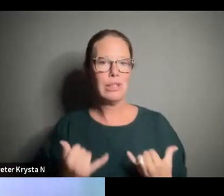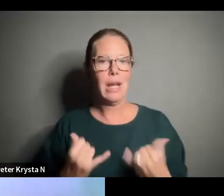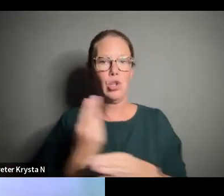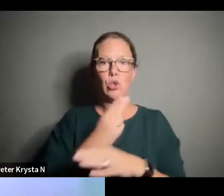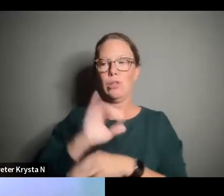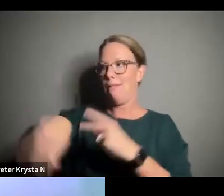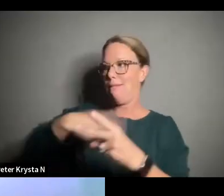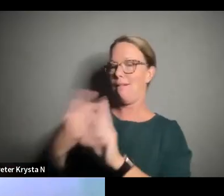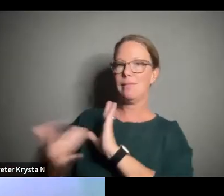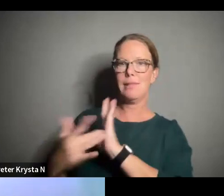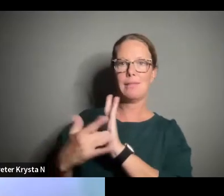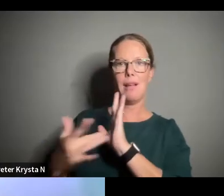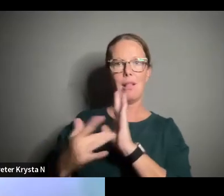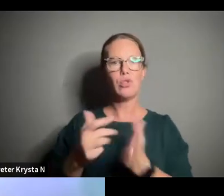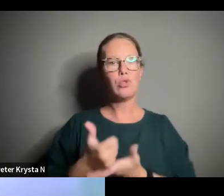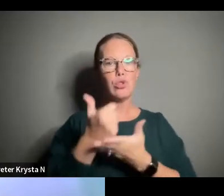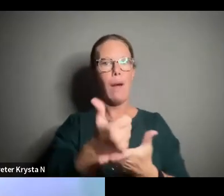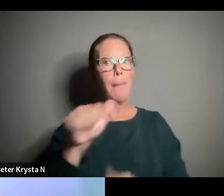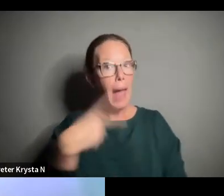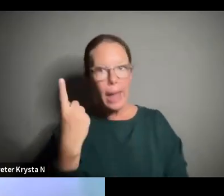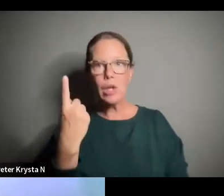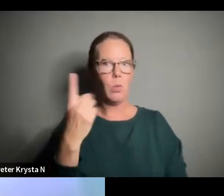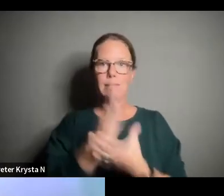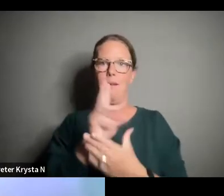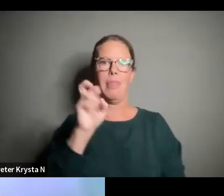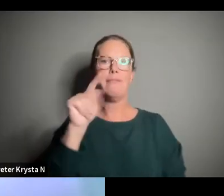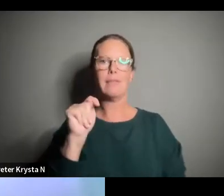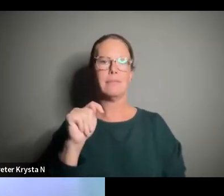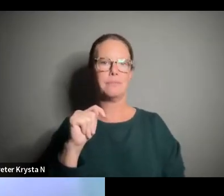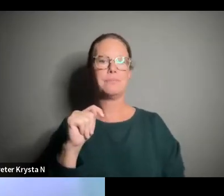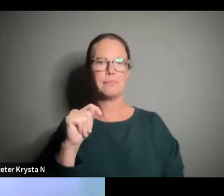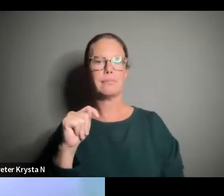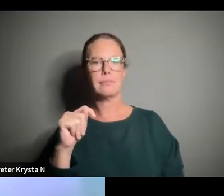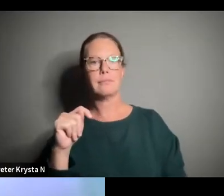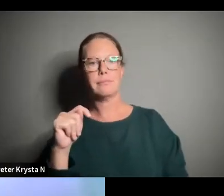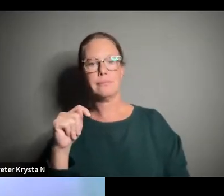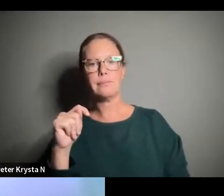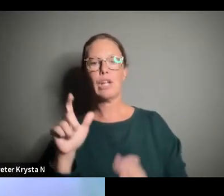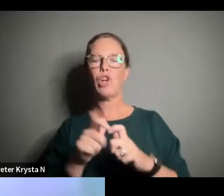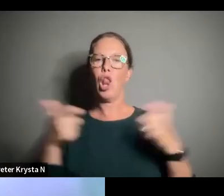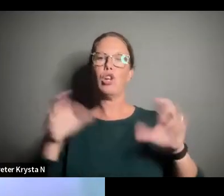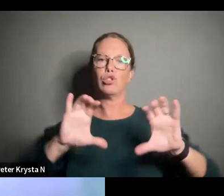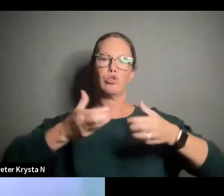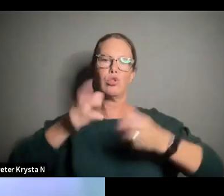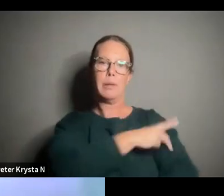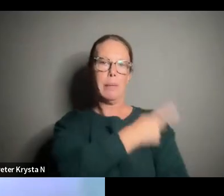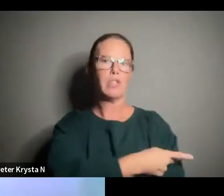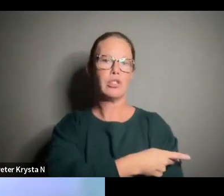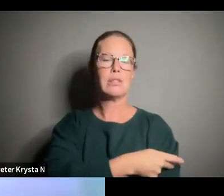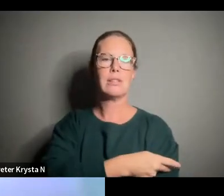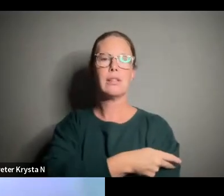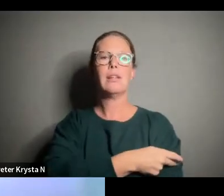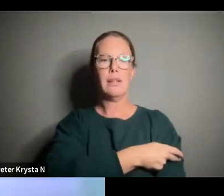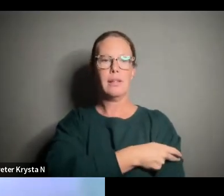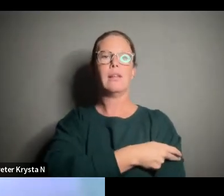of technology to help anybody get off the ventilator earlier. And it's a much larger group of patients that we can help. And so